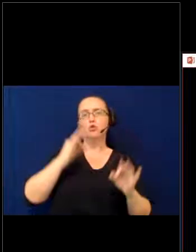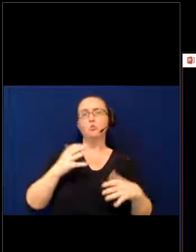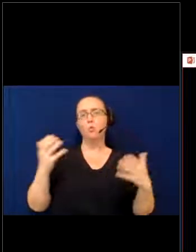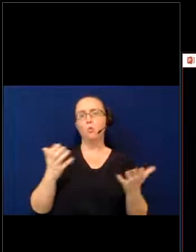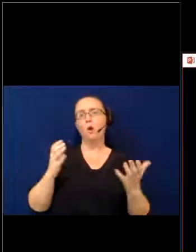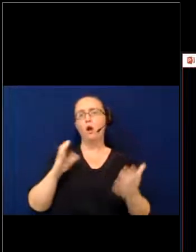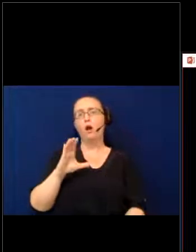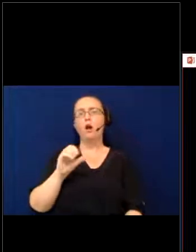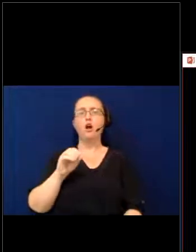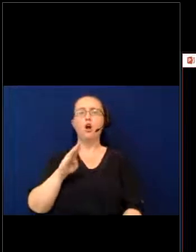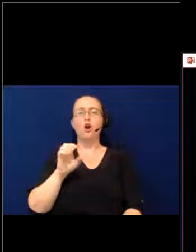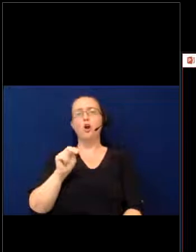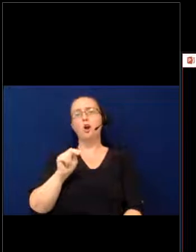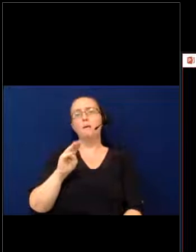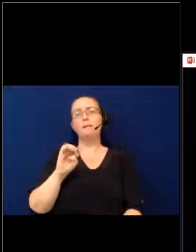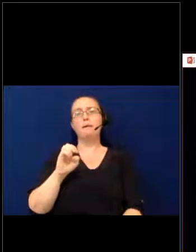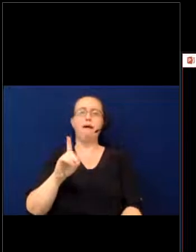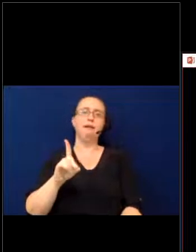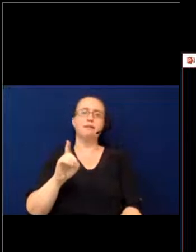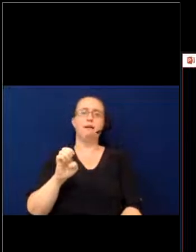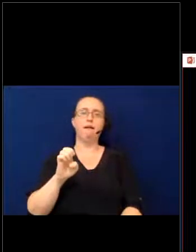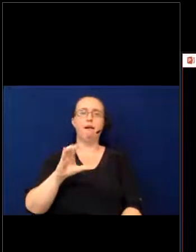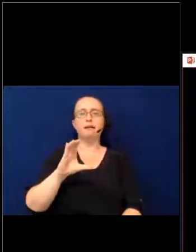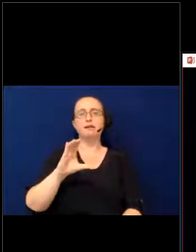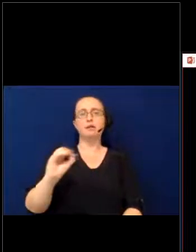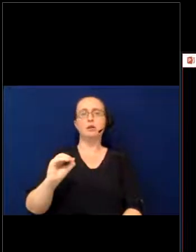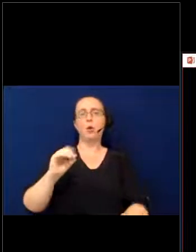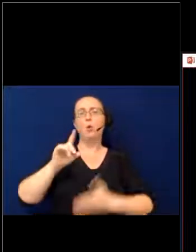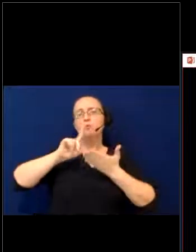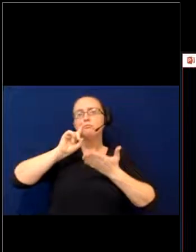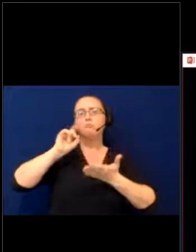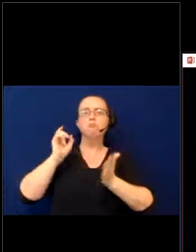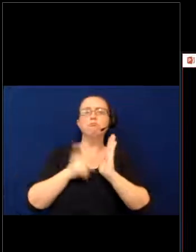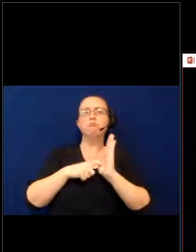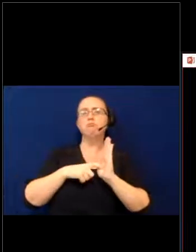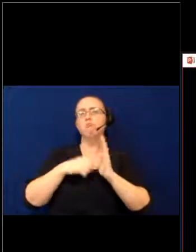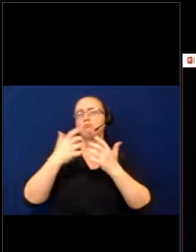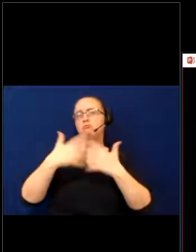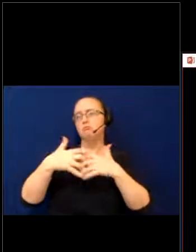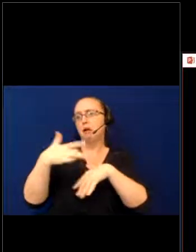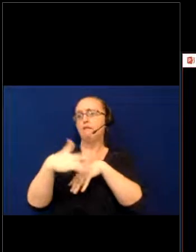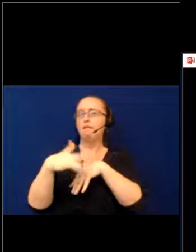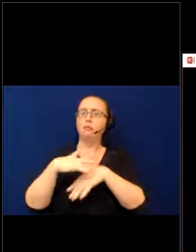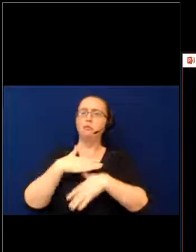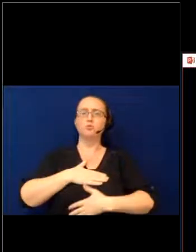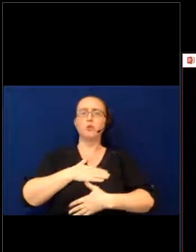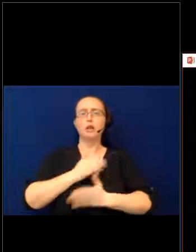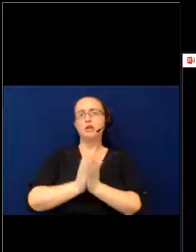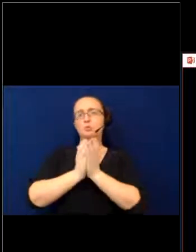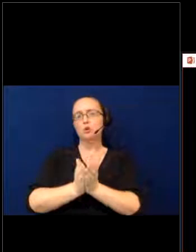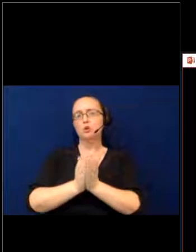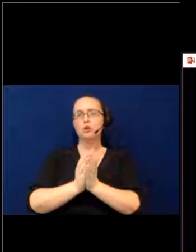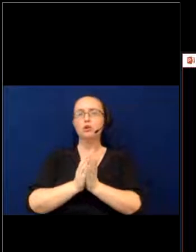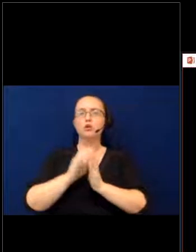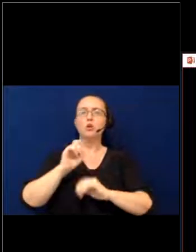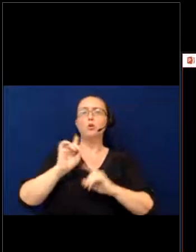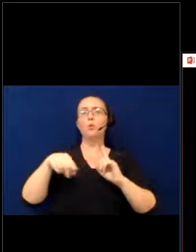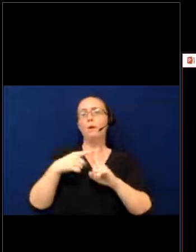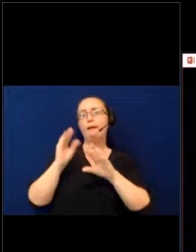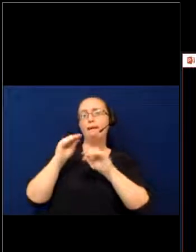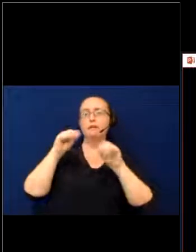detection devices are available to recreational boaters, such that, when installed and activated,